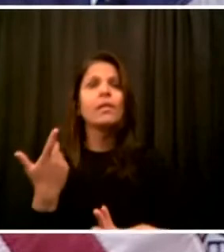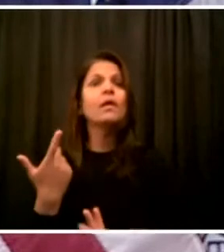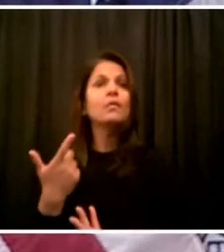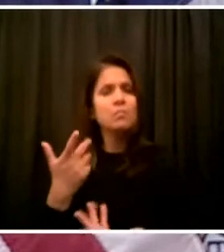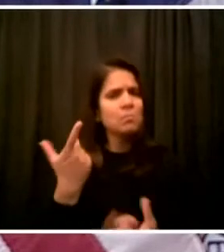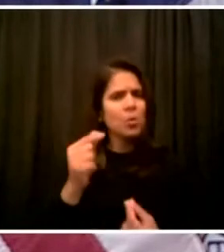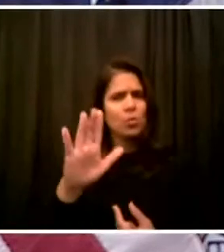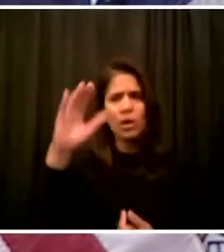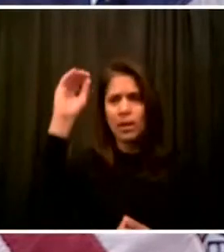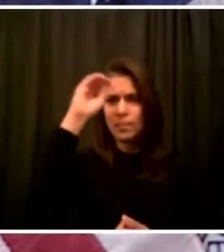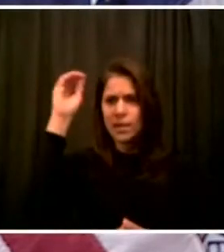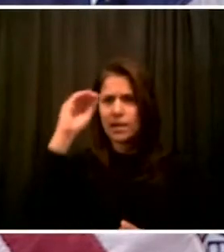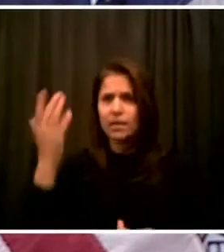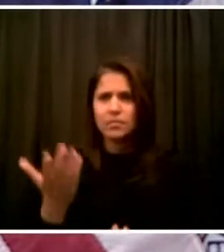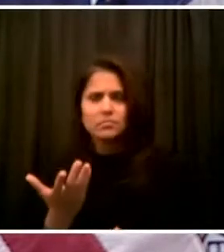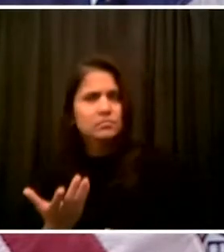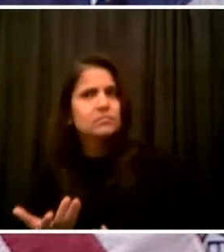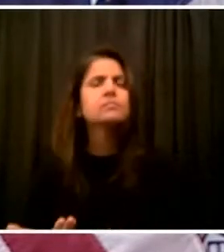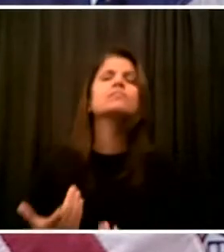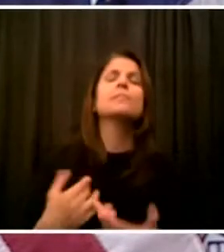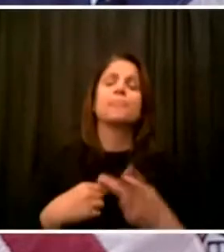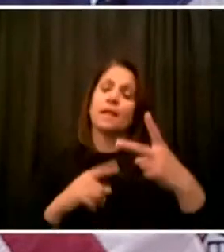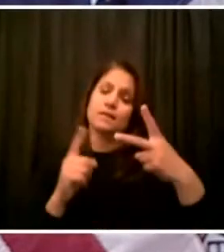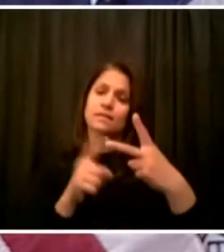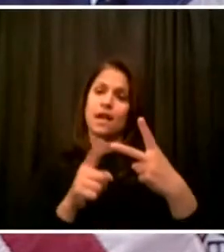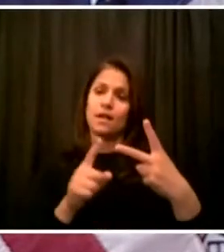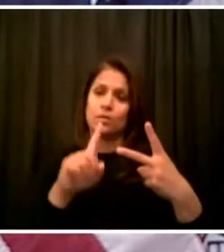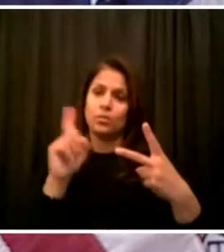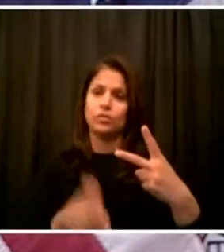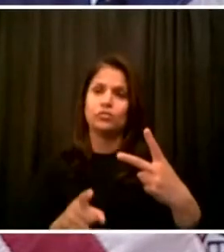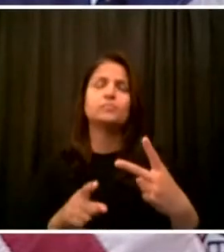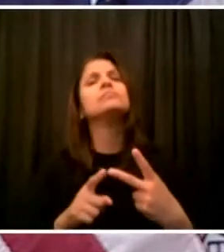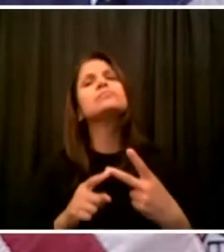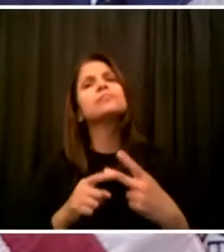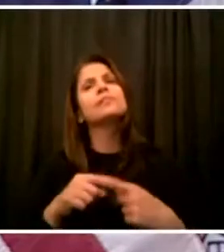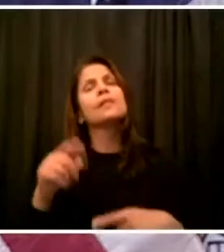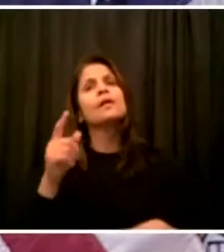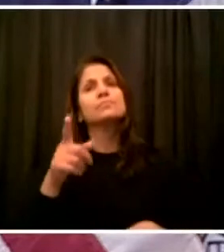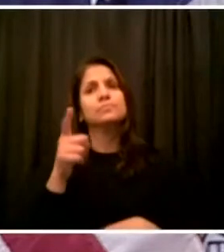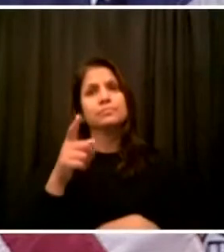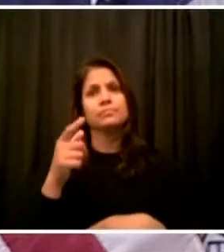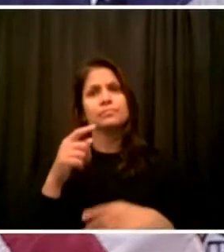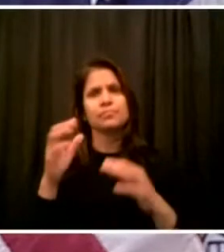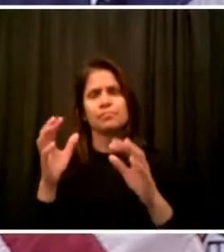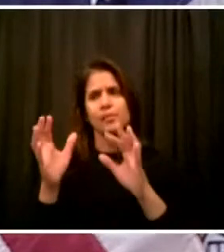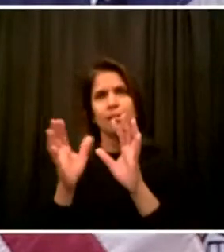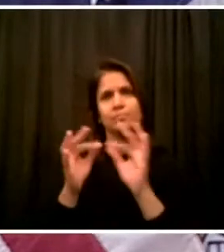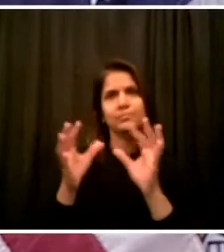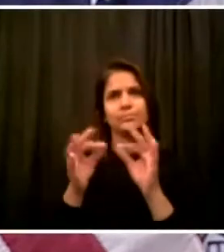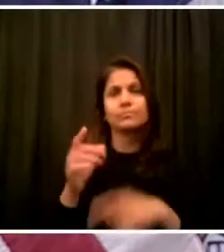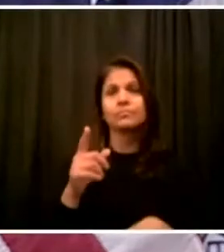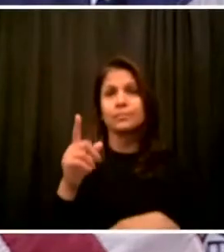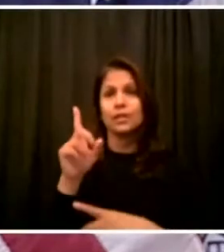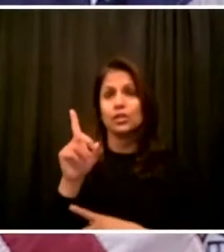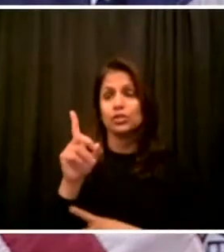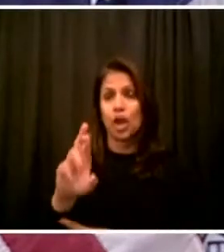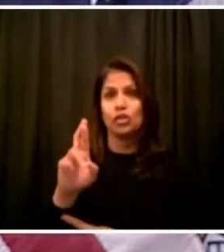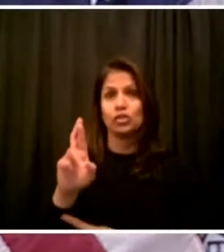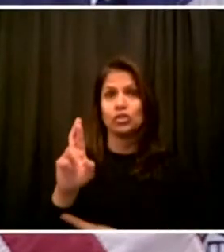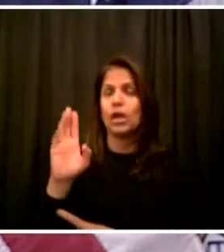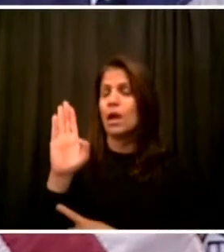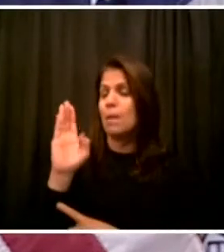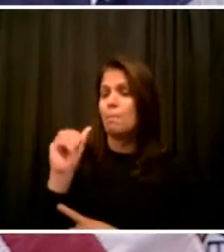sources, was the result of NYPD cops trying to commandeer some masks that were